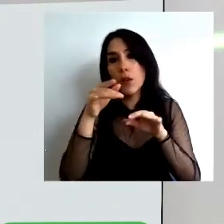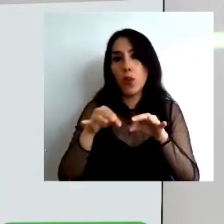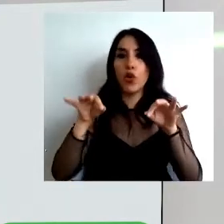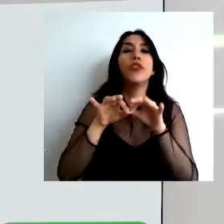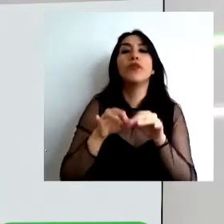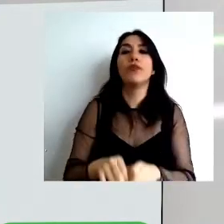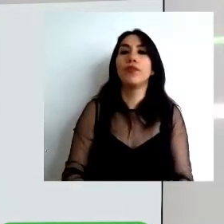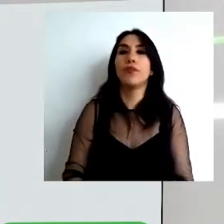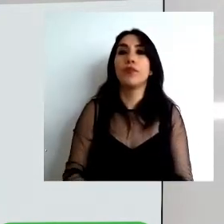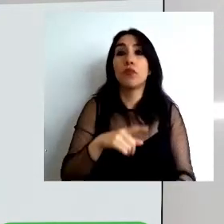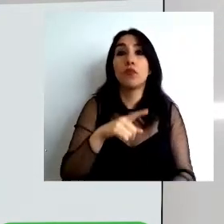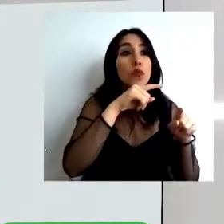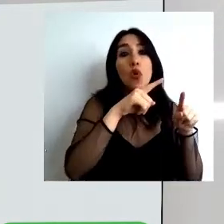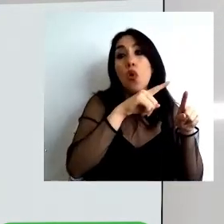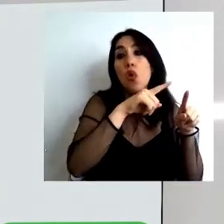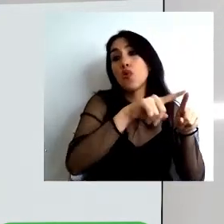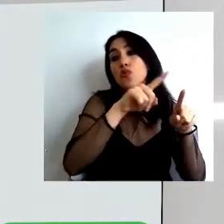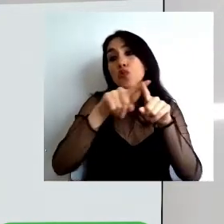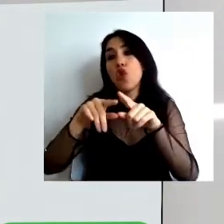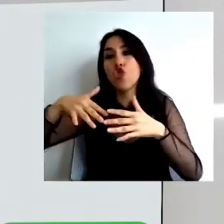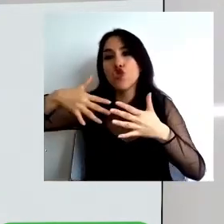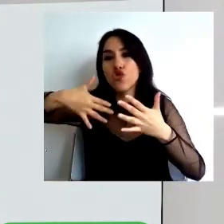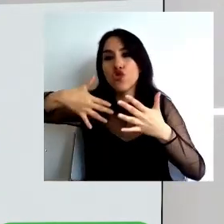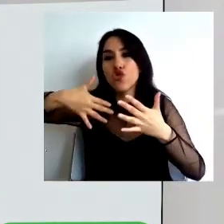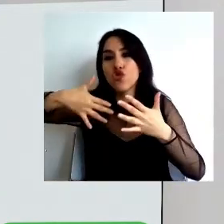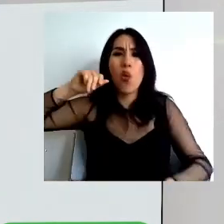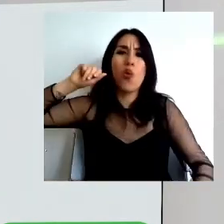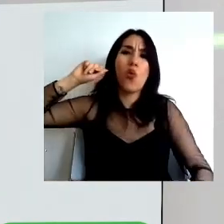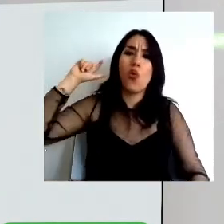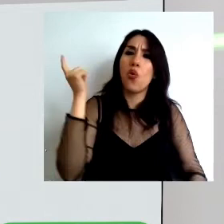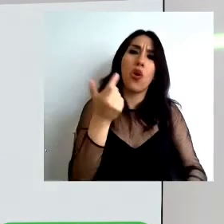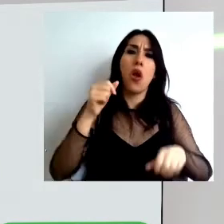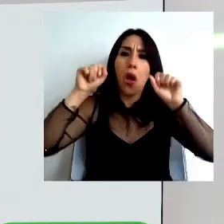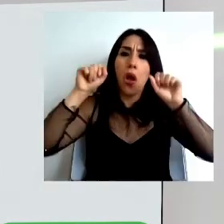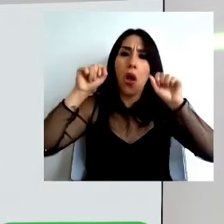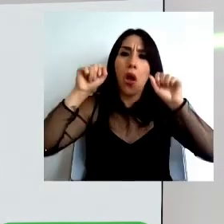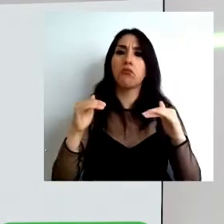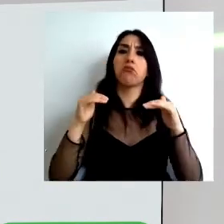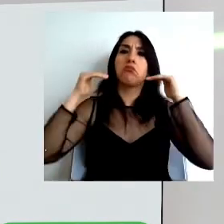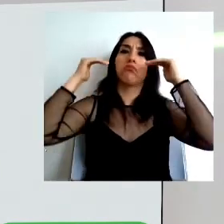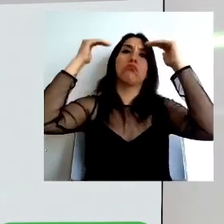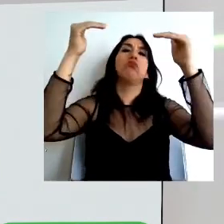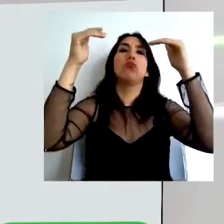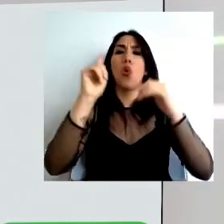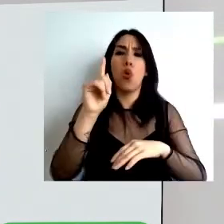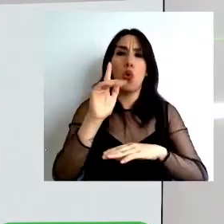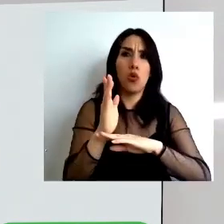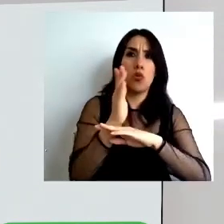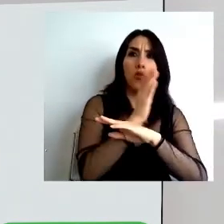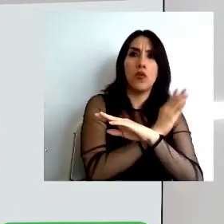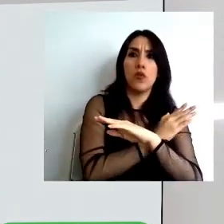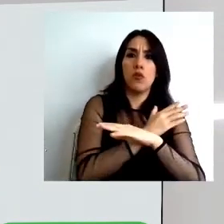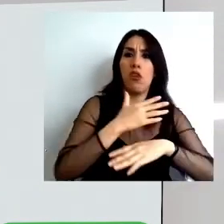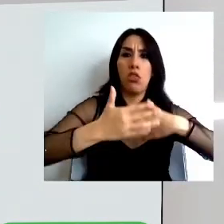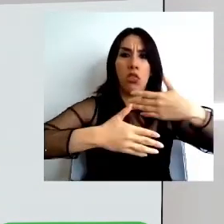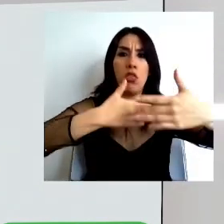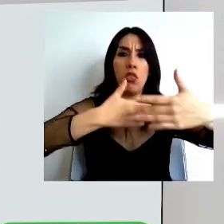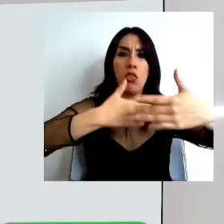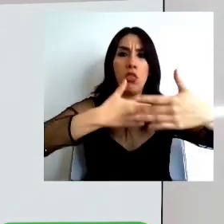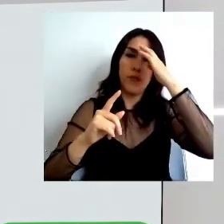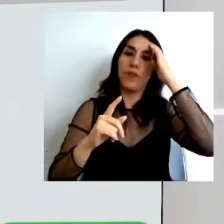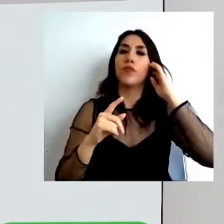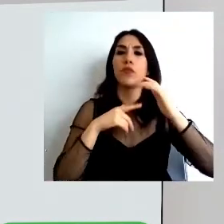be an identified need for your solution in new geographies, new context. The solution must be